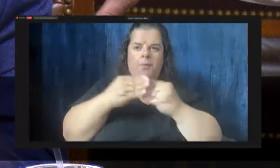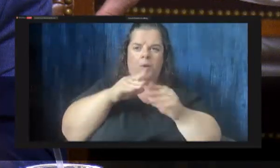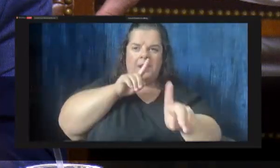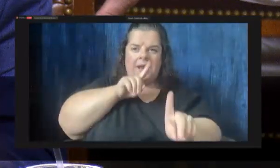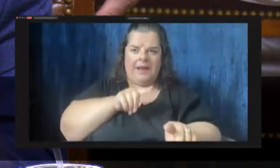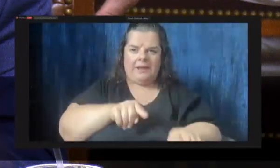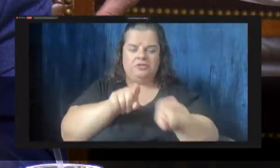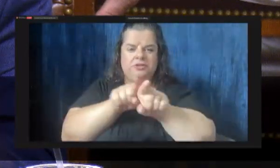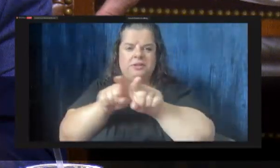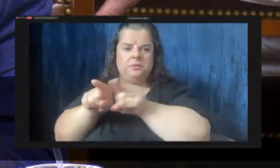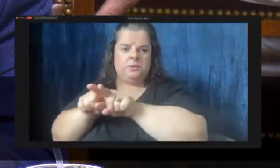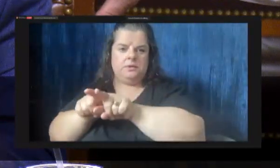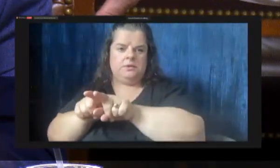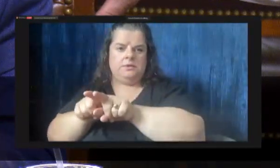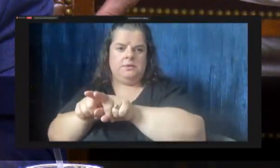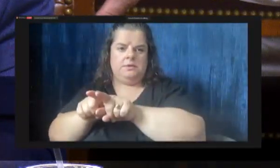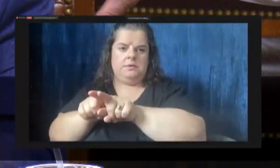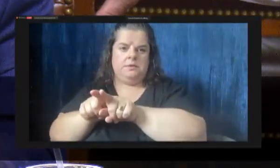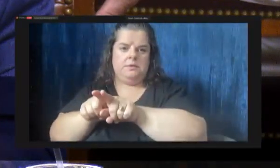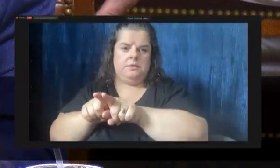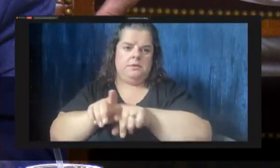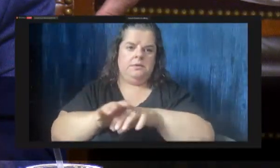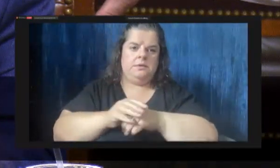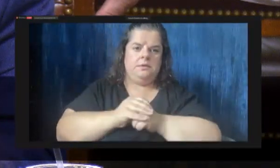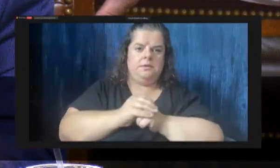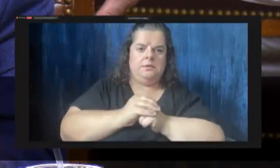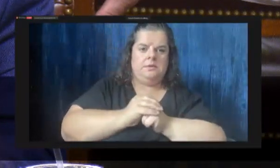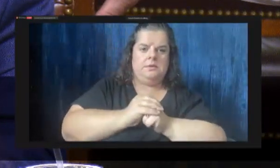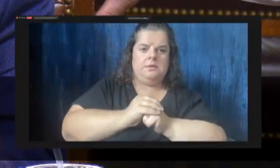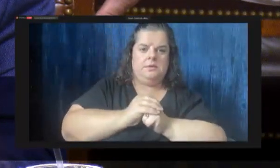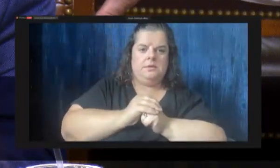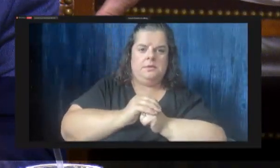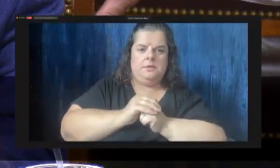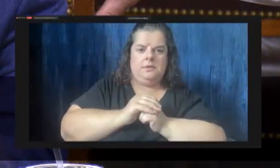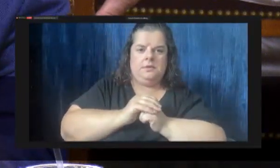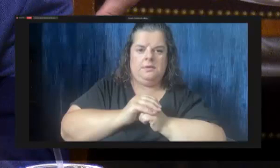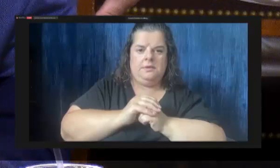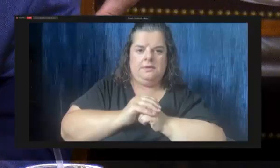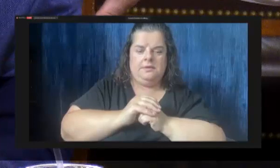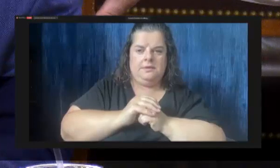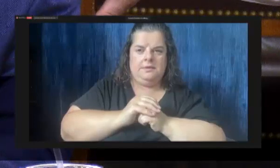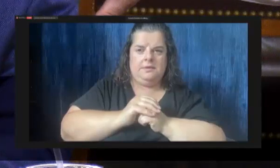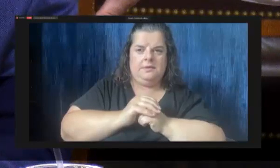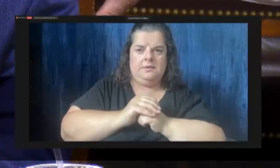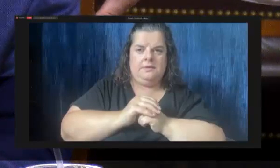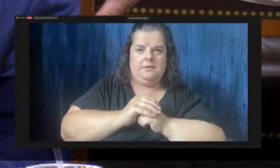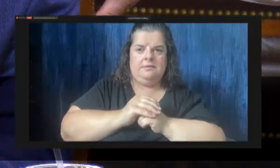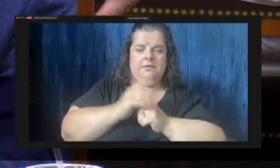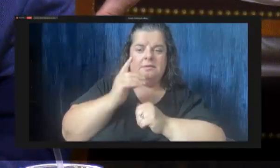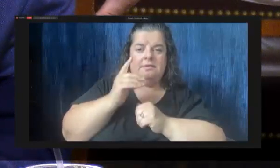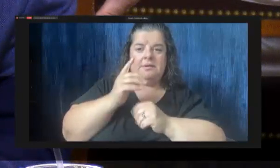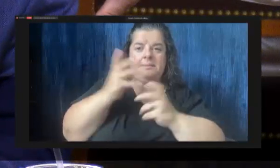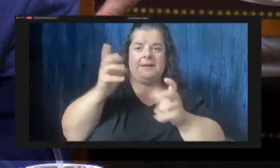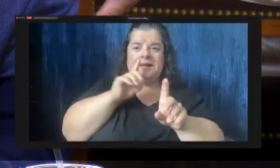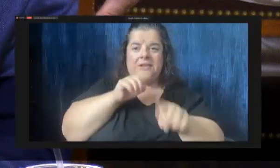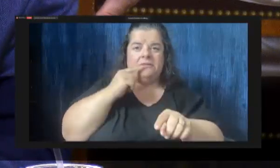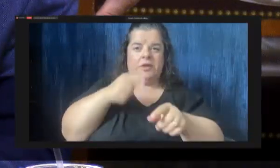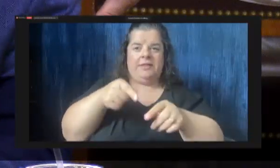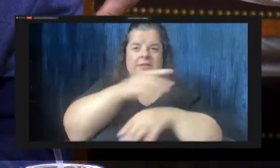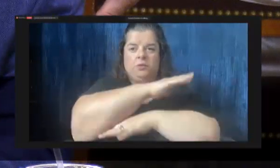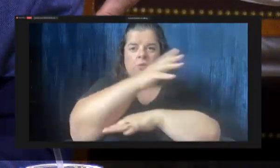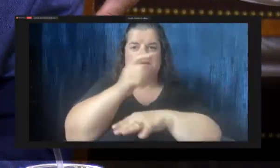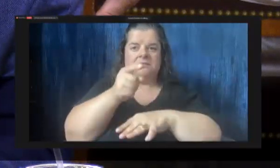Again, there are so many ways in and out of these patches of woods. Mm-hmm. Unless you have the circumference